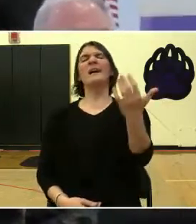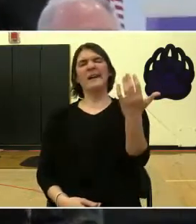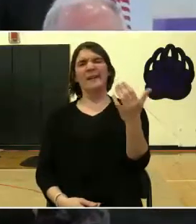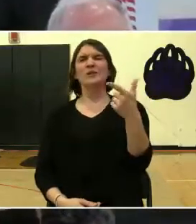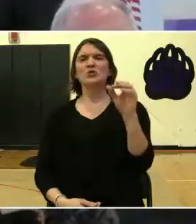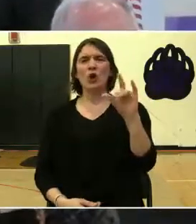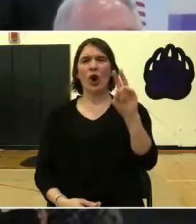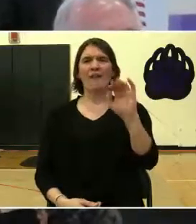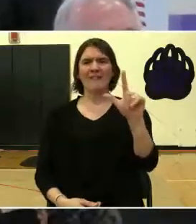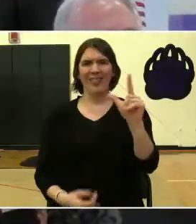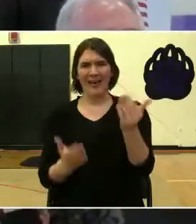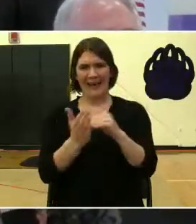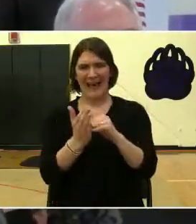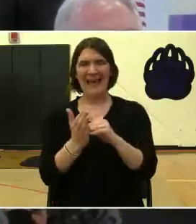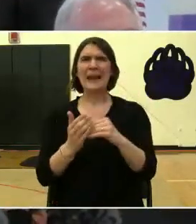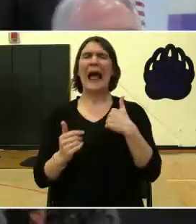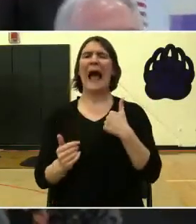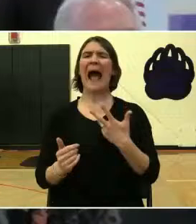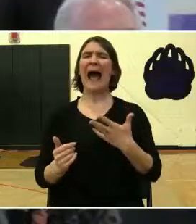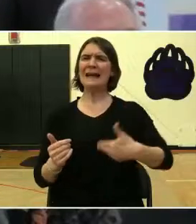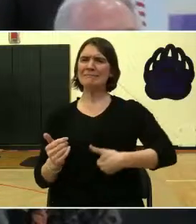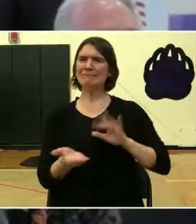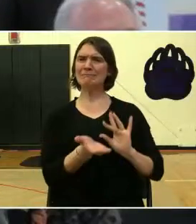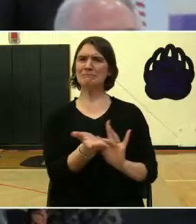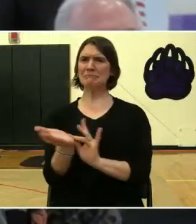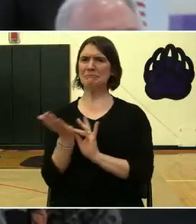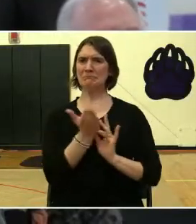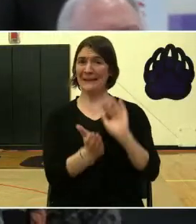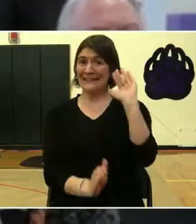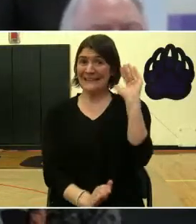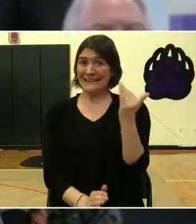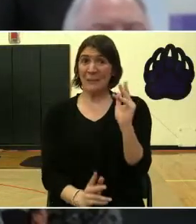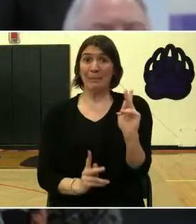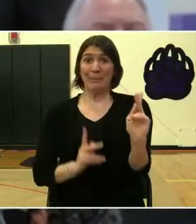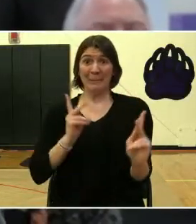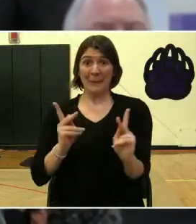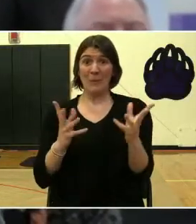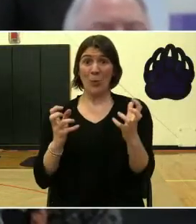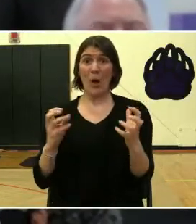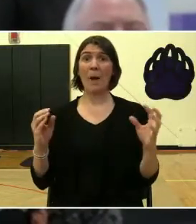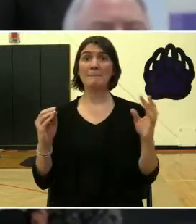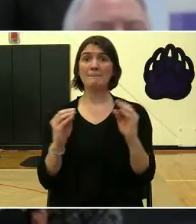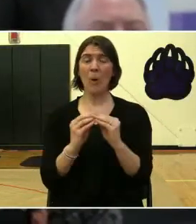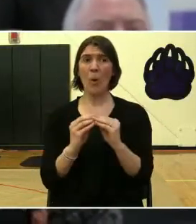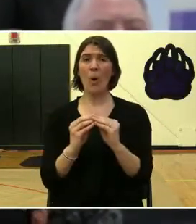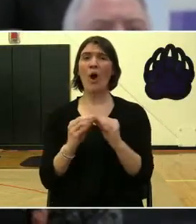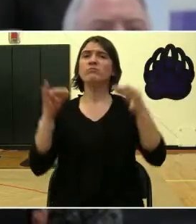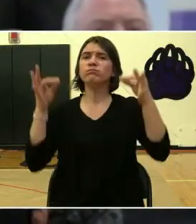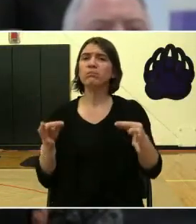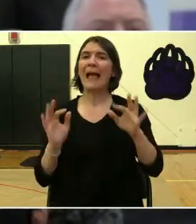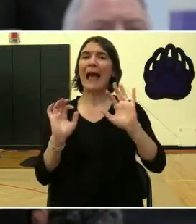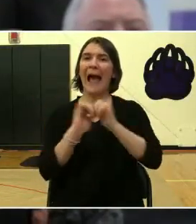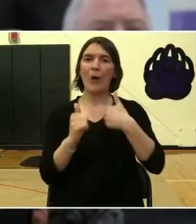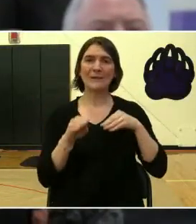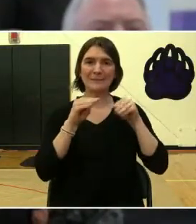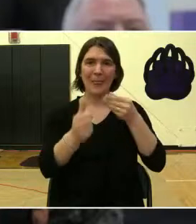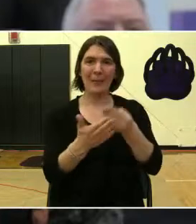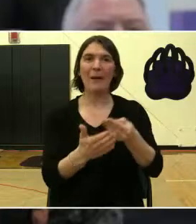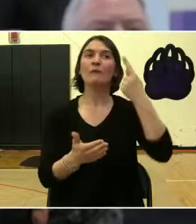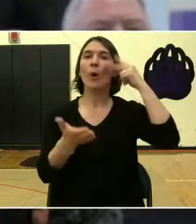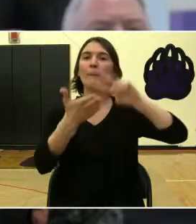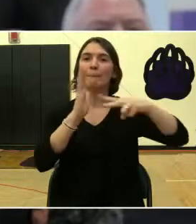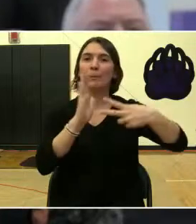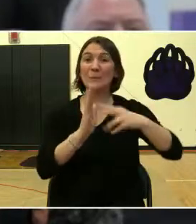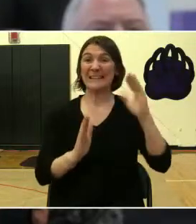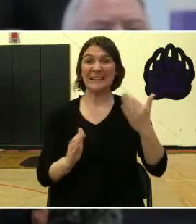uh I sense here a feeling that people want more say in how this money gets spent uh but